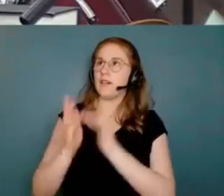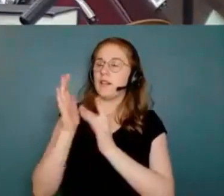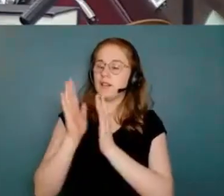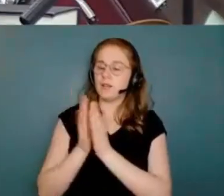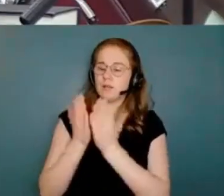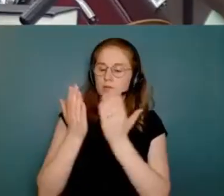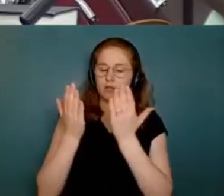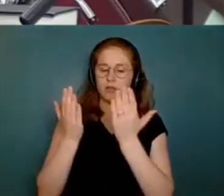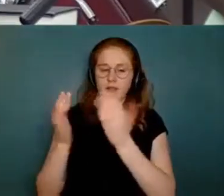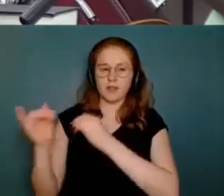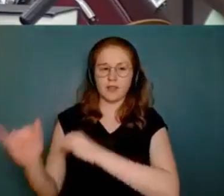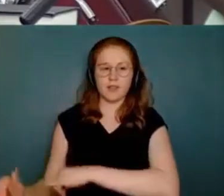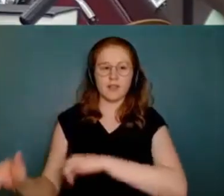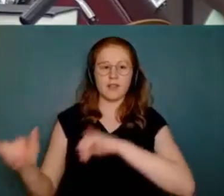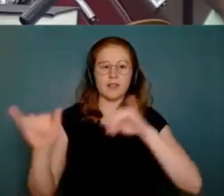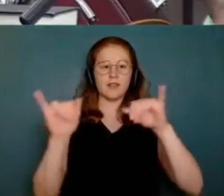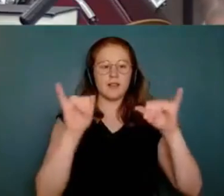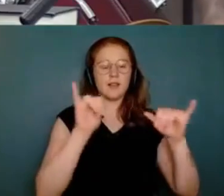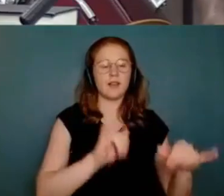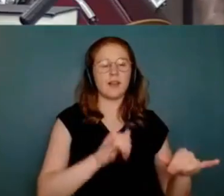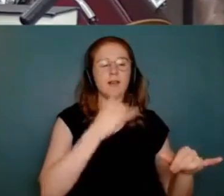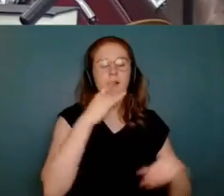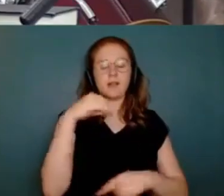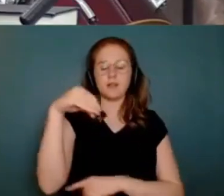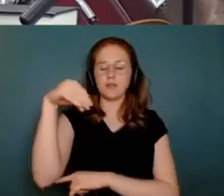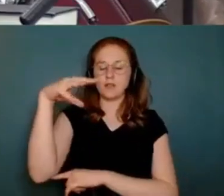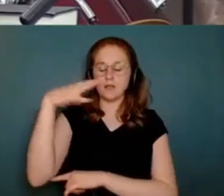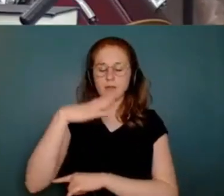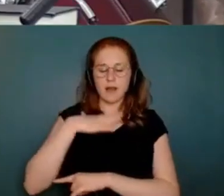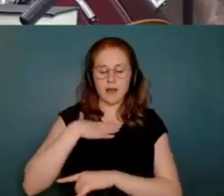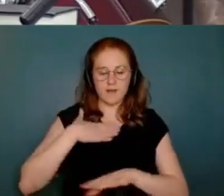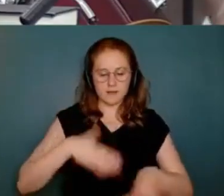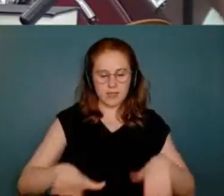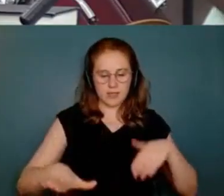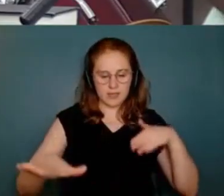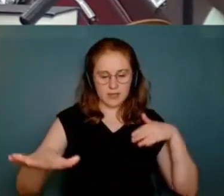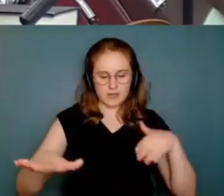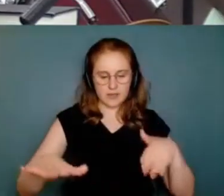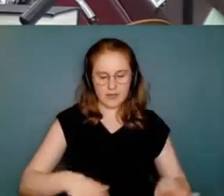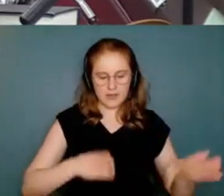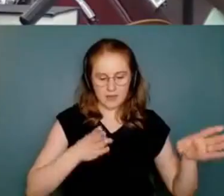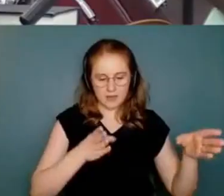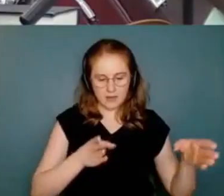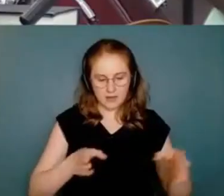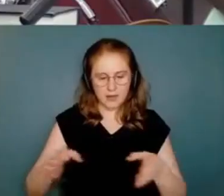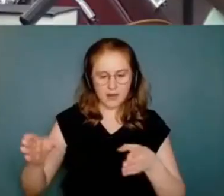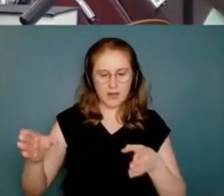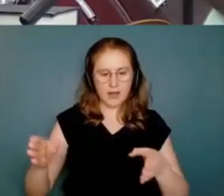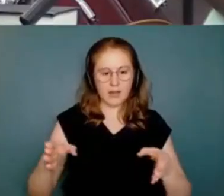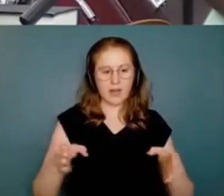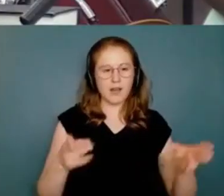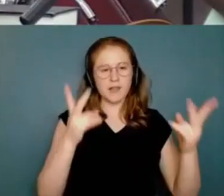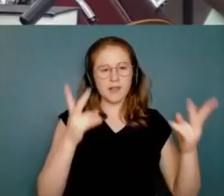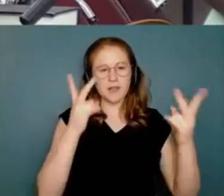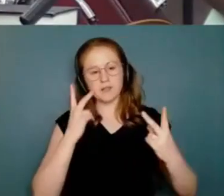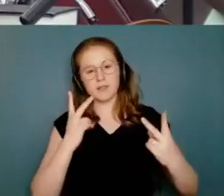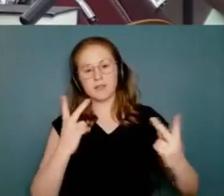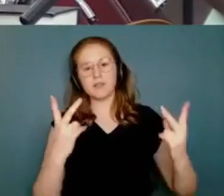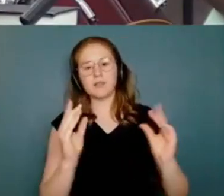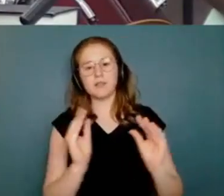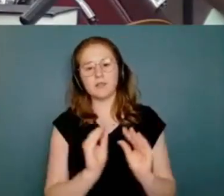Thy word is a lamp unto my feet and a light